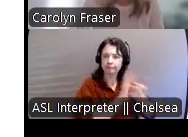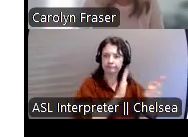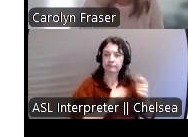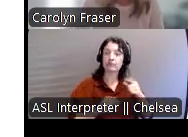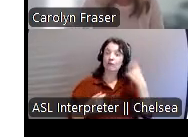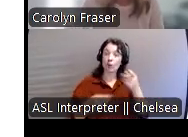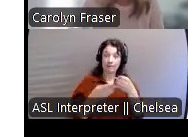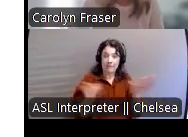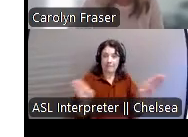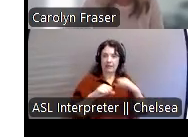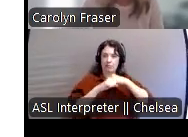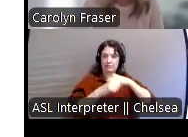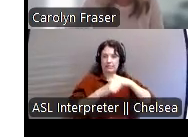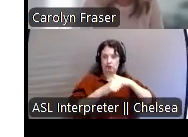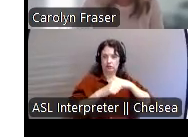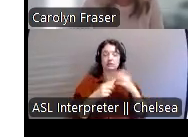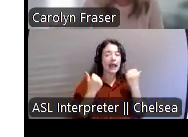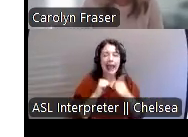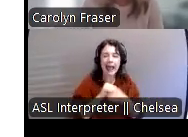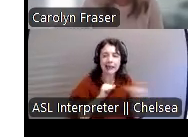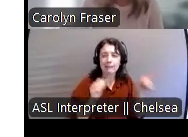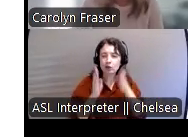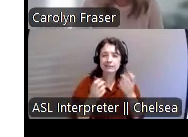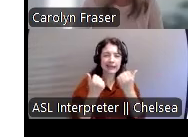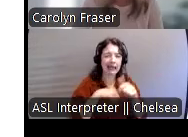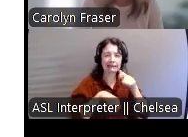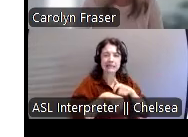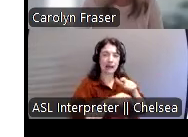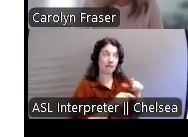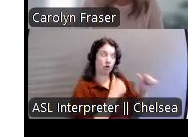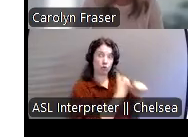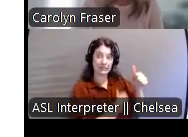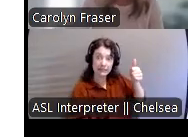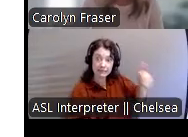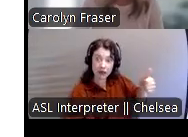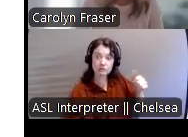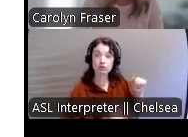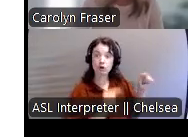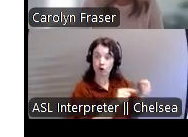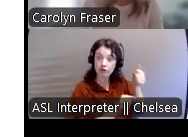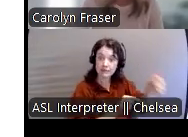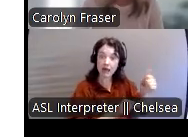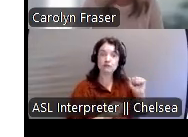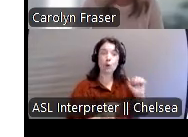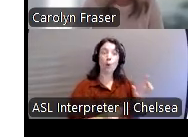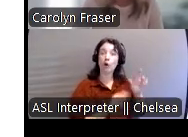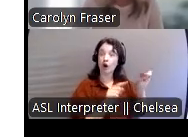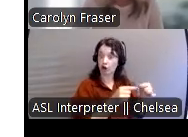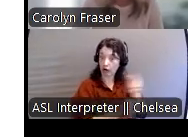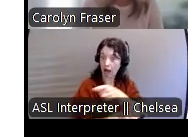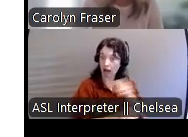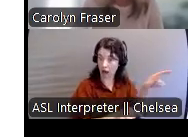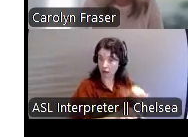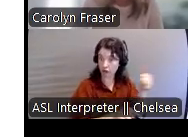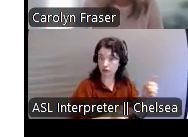there's anyone at any time that is at risk to themselves or others and have access to firearms, this course of action can be